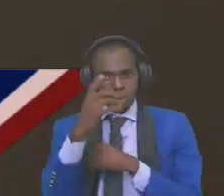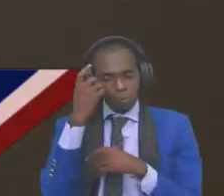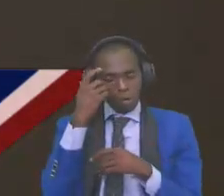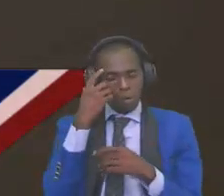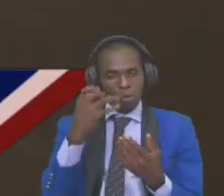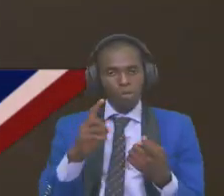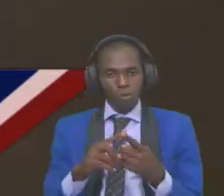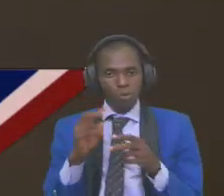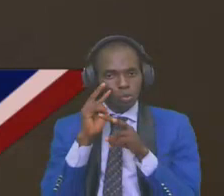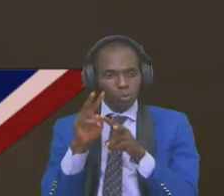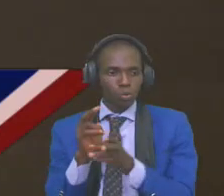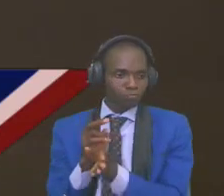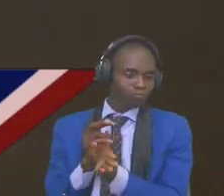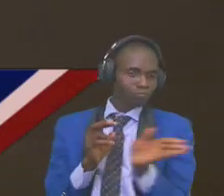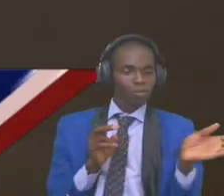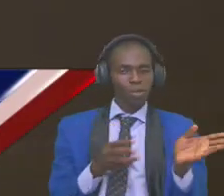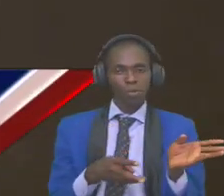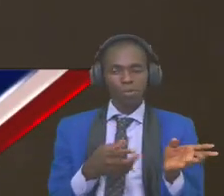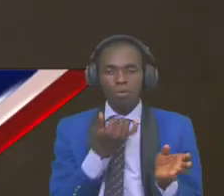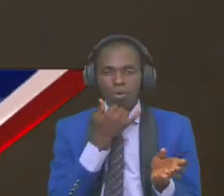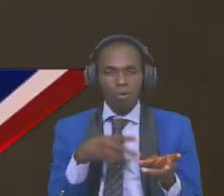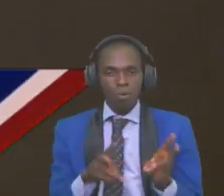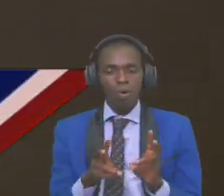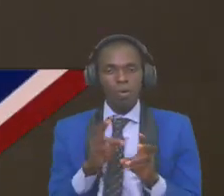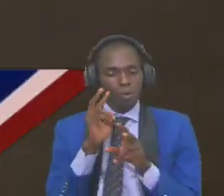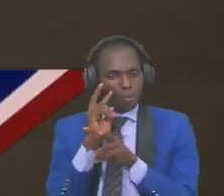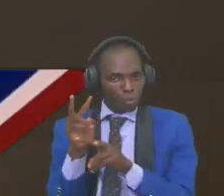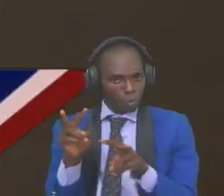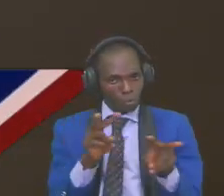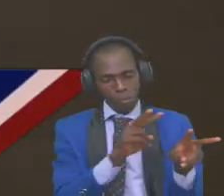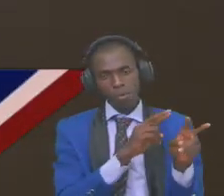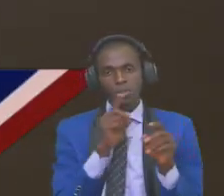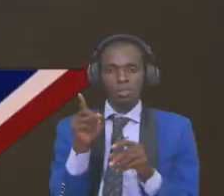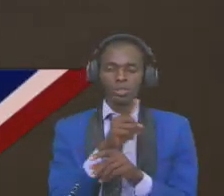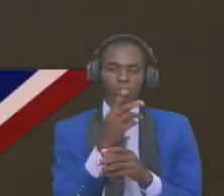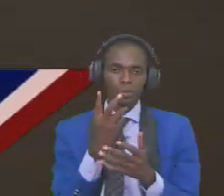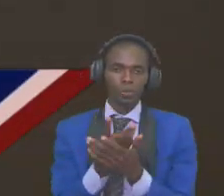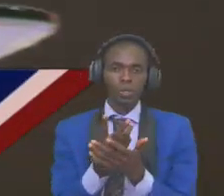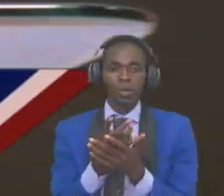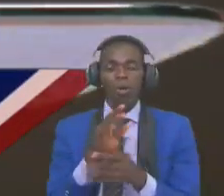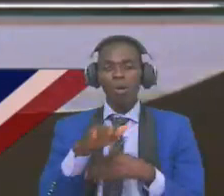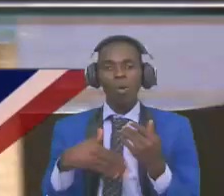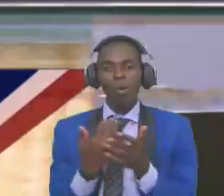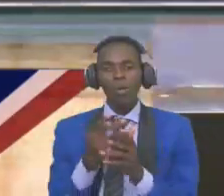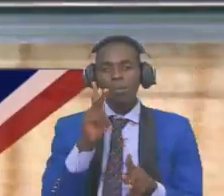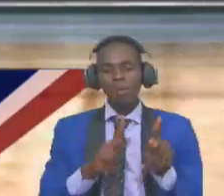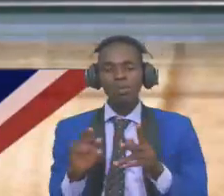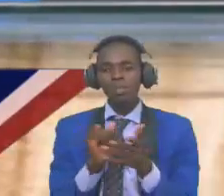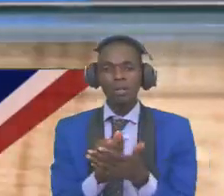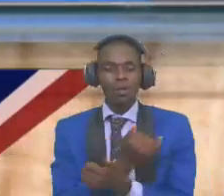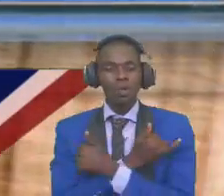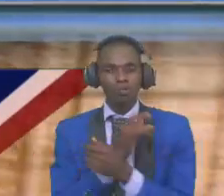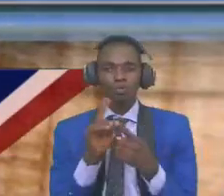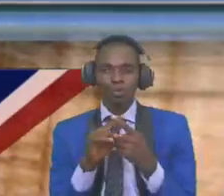at things here on earth. Watch ye. Those conversationalists that will engage you and